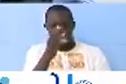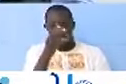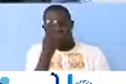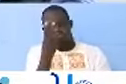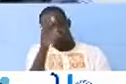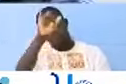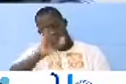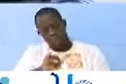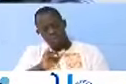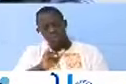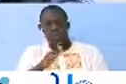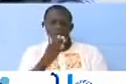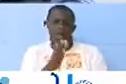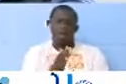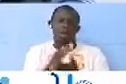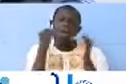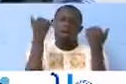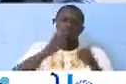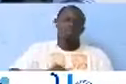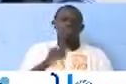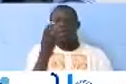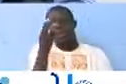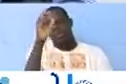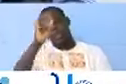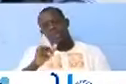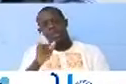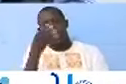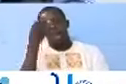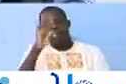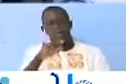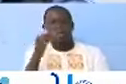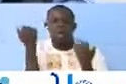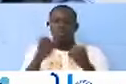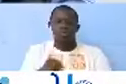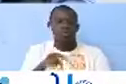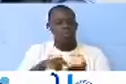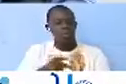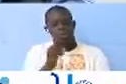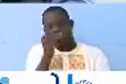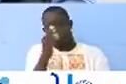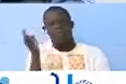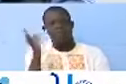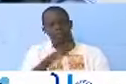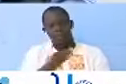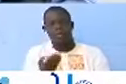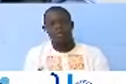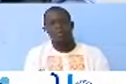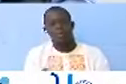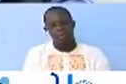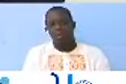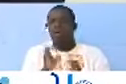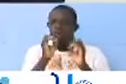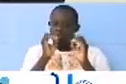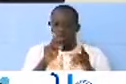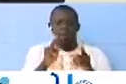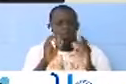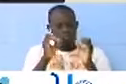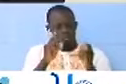years. Well, if it happens to be 3 years, in that case I have told a lie. Yeah, it's okay. I was